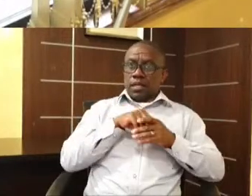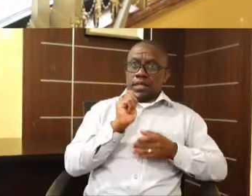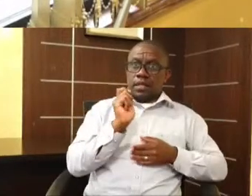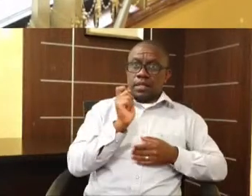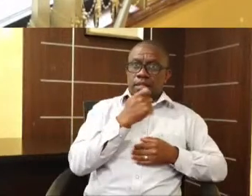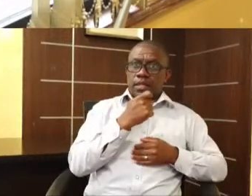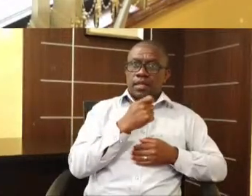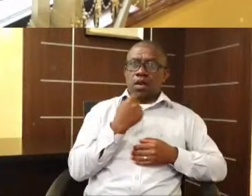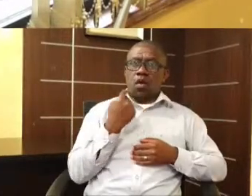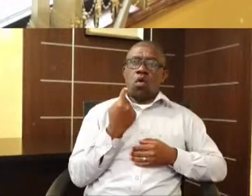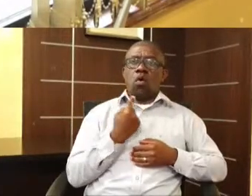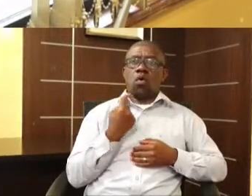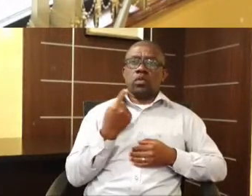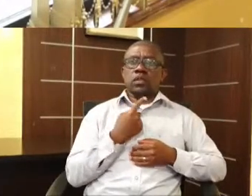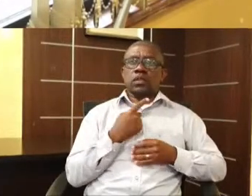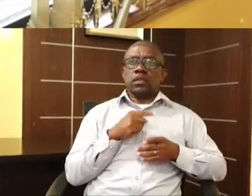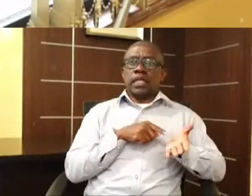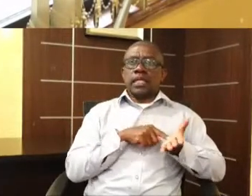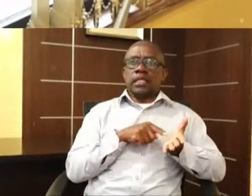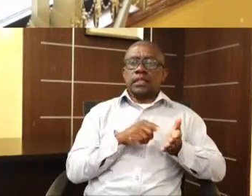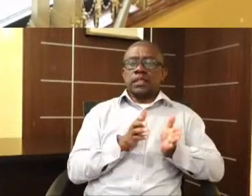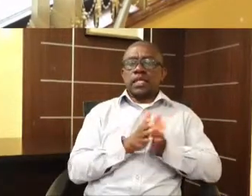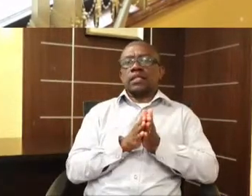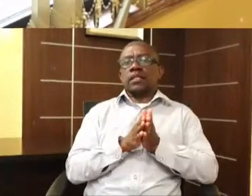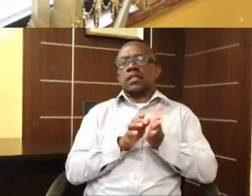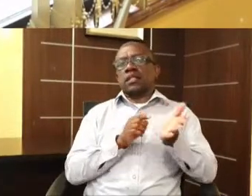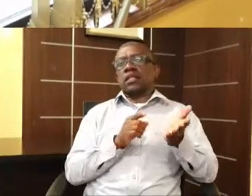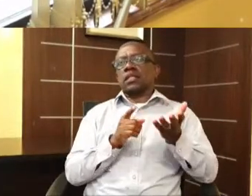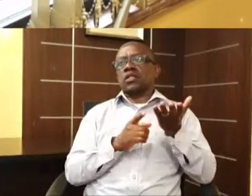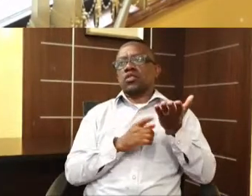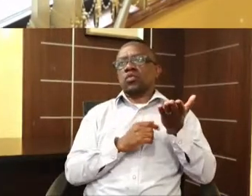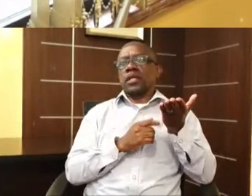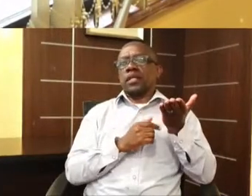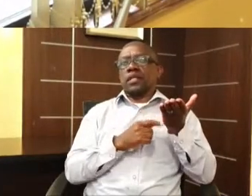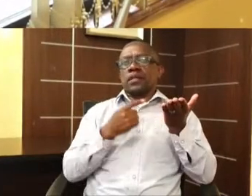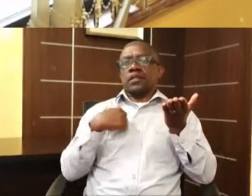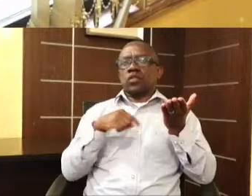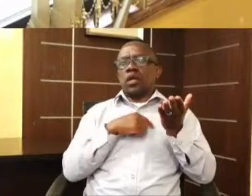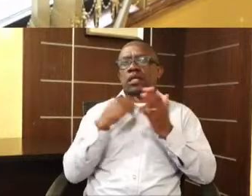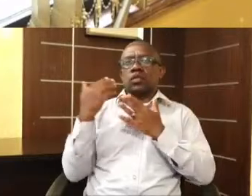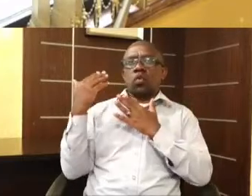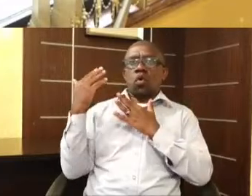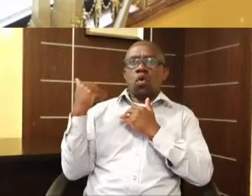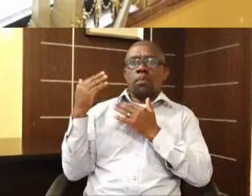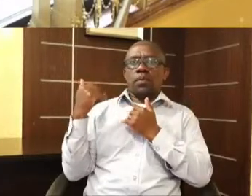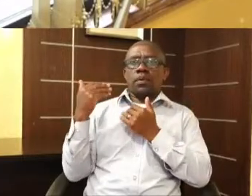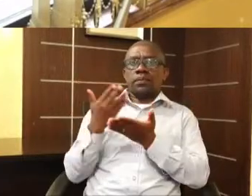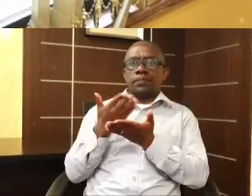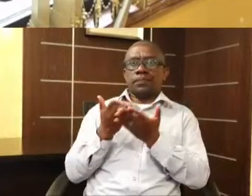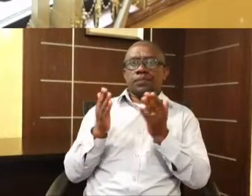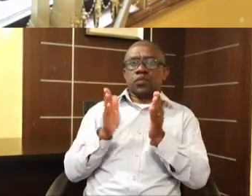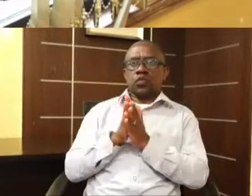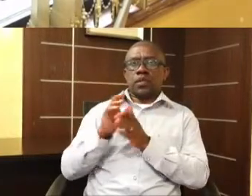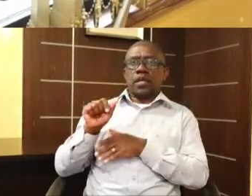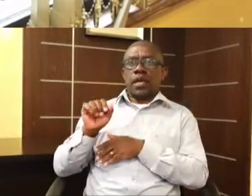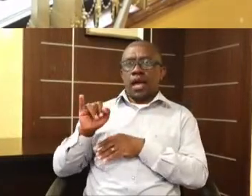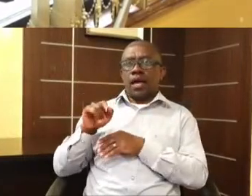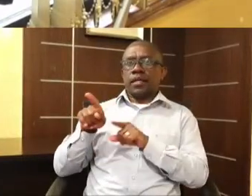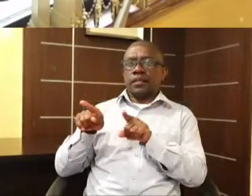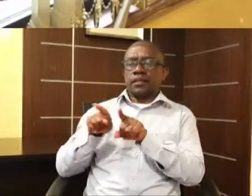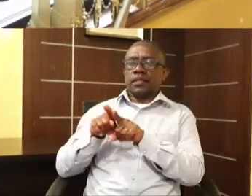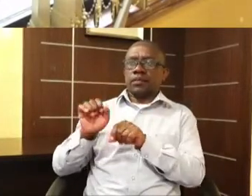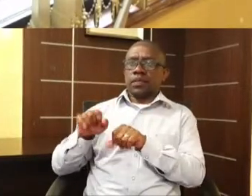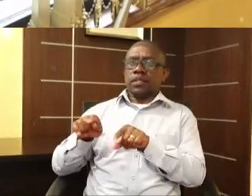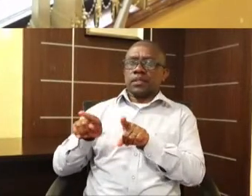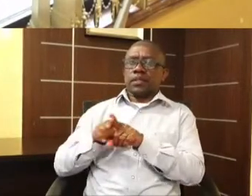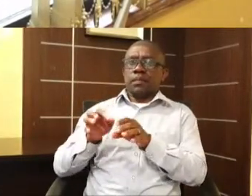Kiswahili. Yeah, we are hoping that, you know, like with AI and